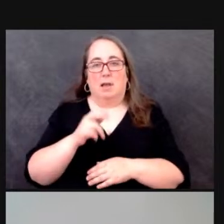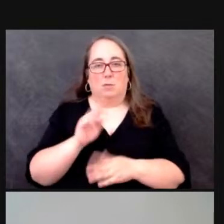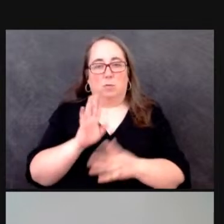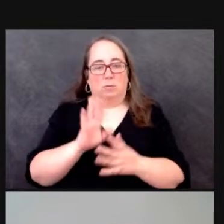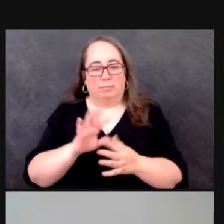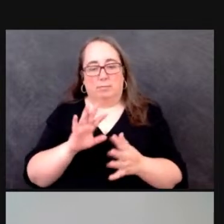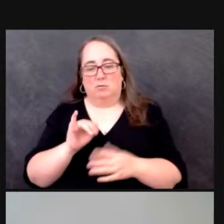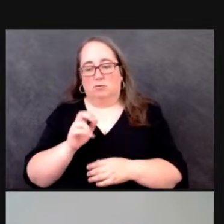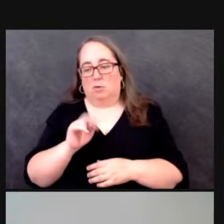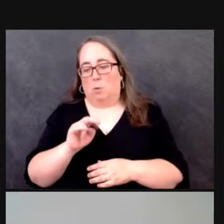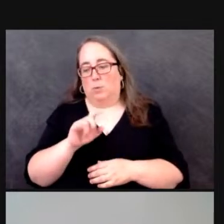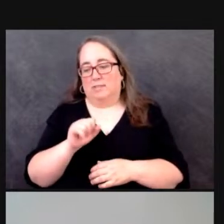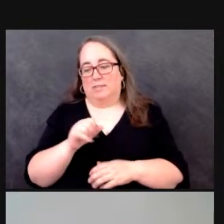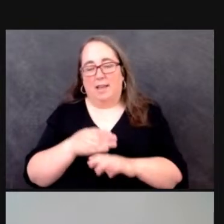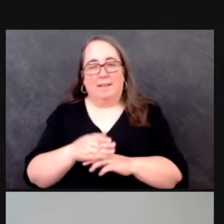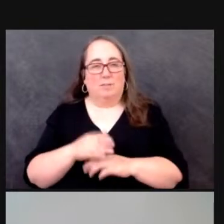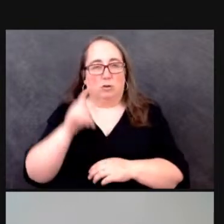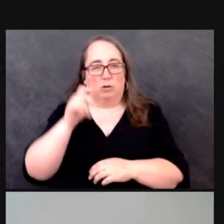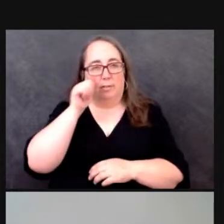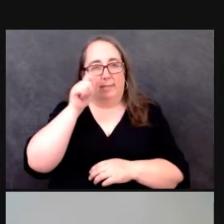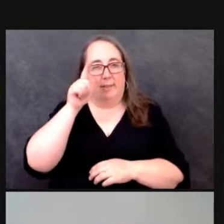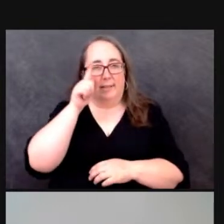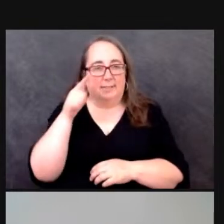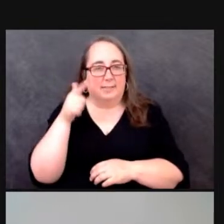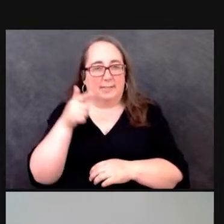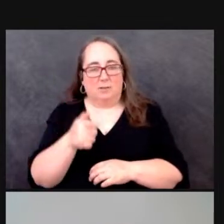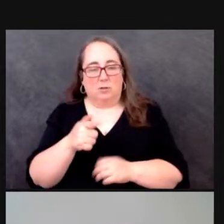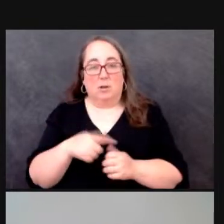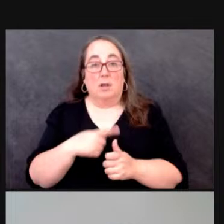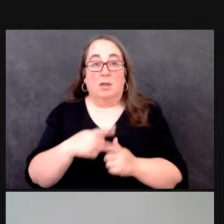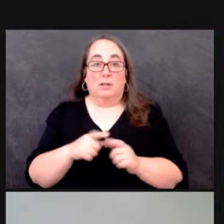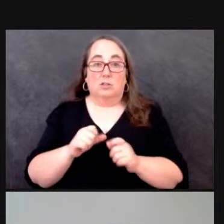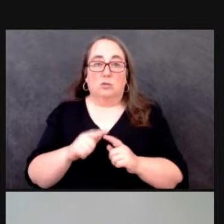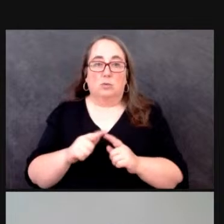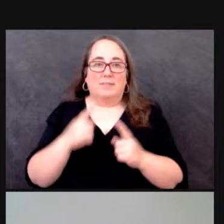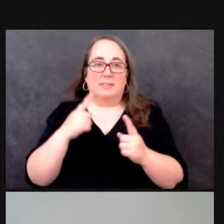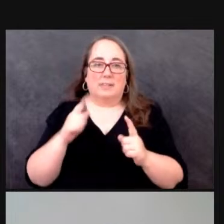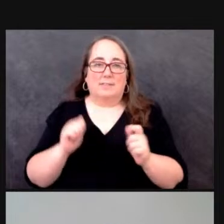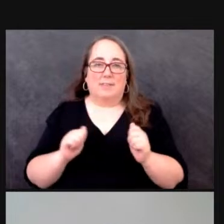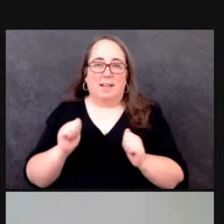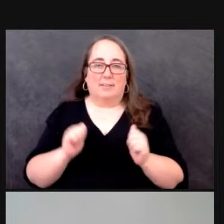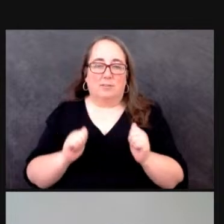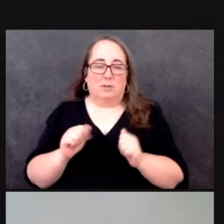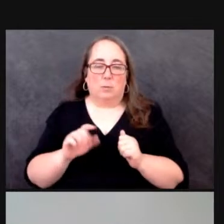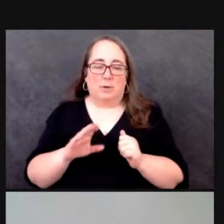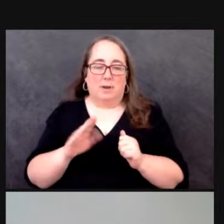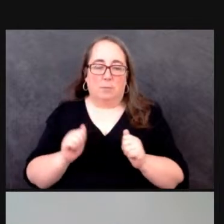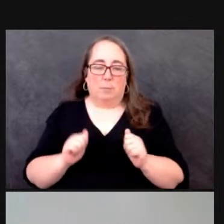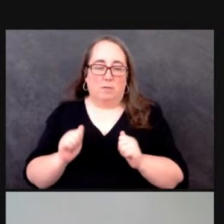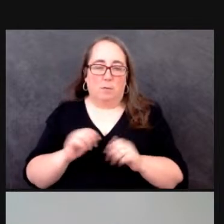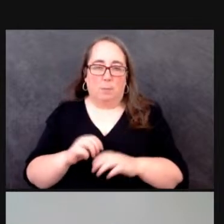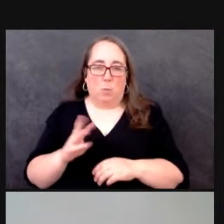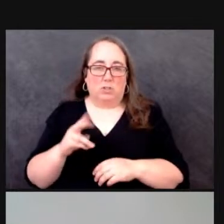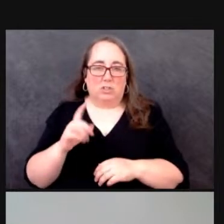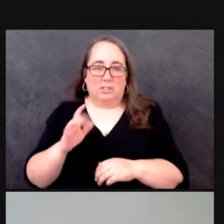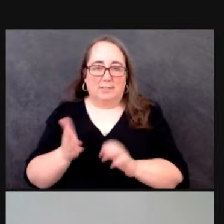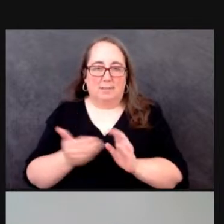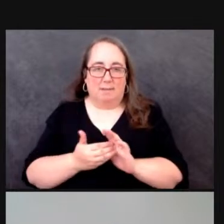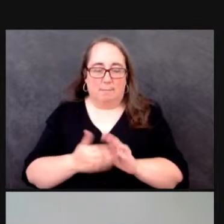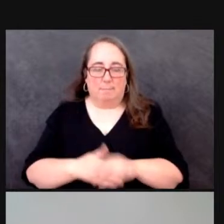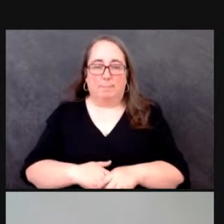Lincoln's assassination, and while he continued to have a successful acting career, he would never perform in Washington, D.C.